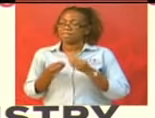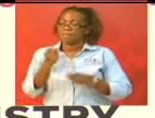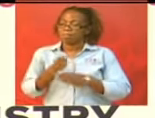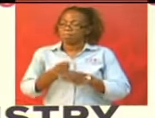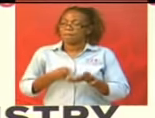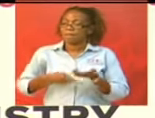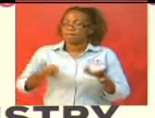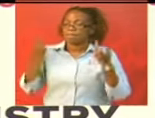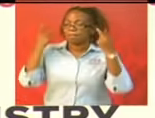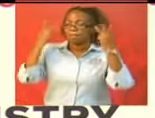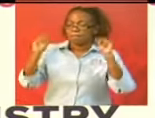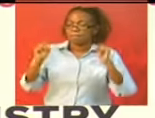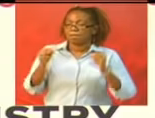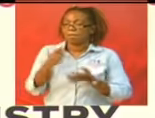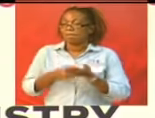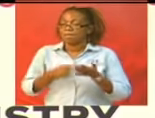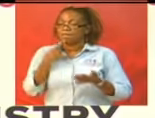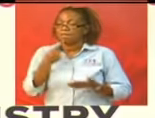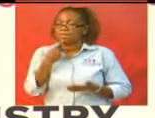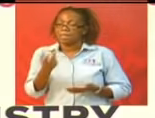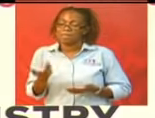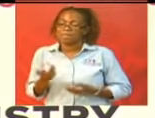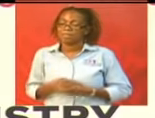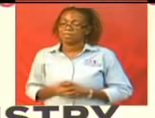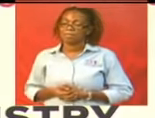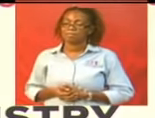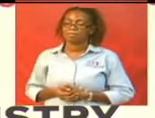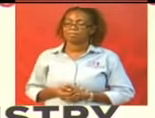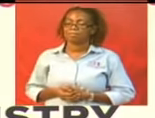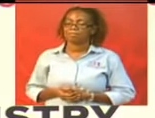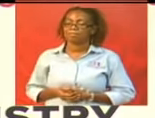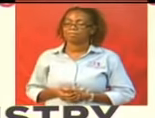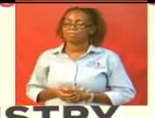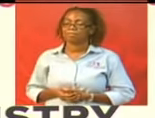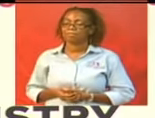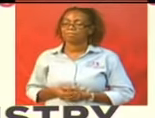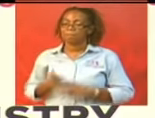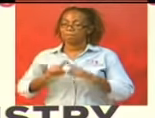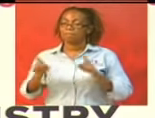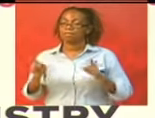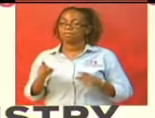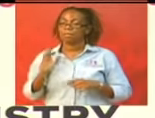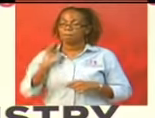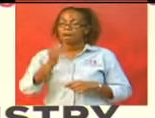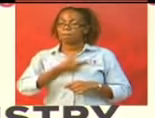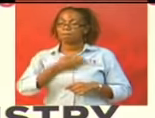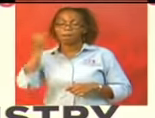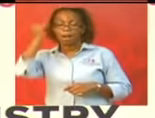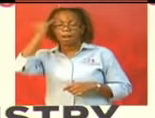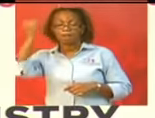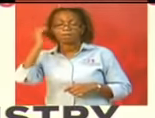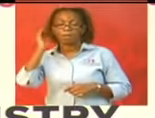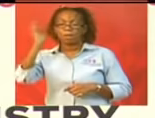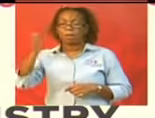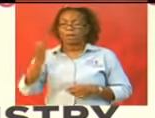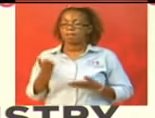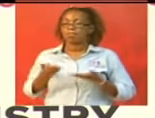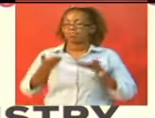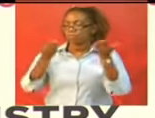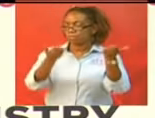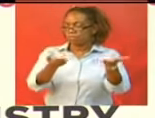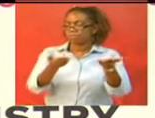make recommendations, and other ministries are involved, to the Honorable Prime Minister, and then in the coming weeks, those decisions will be made